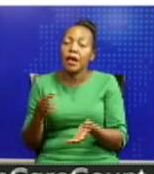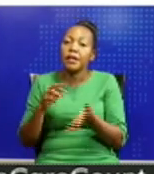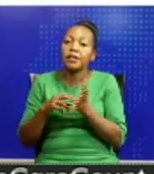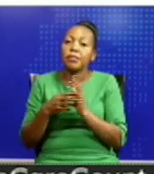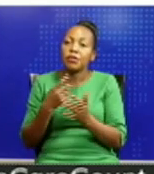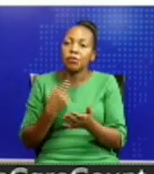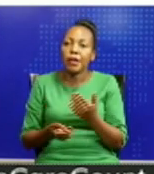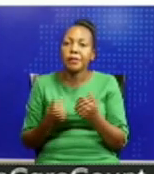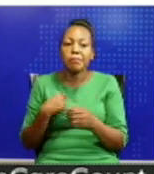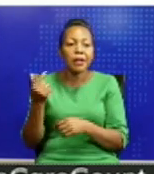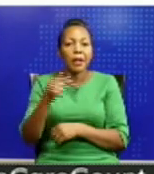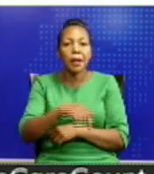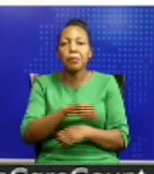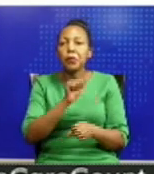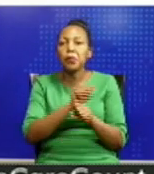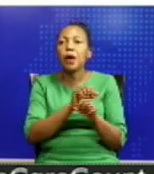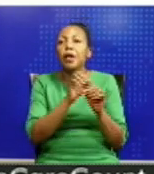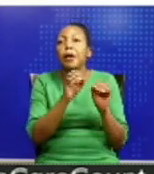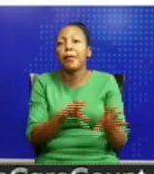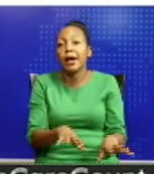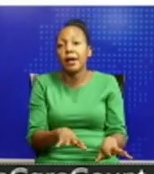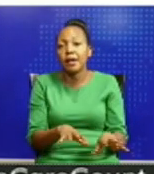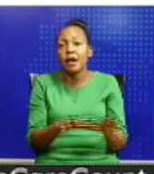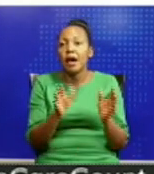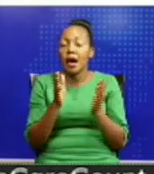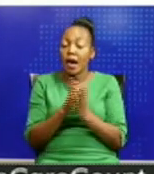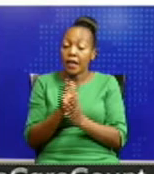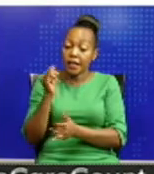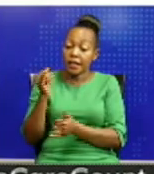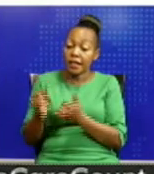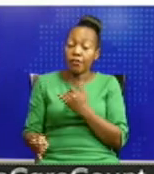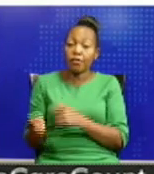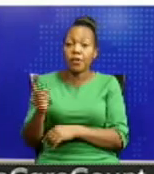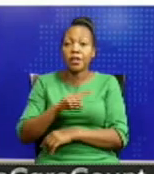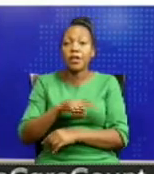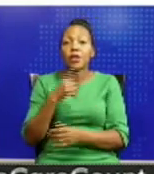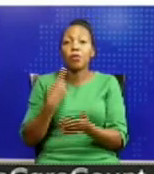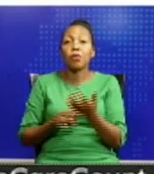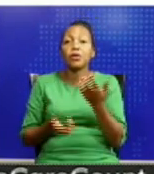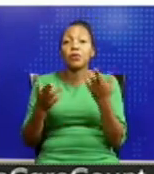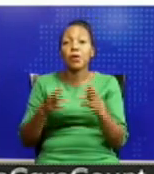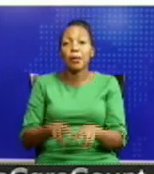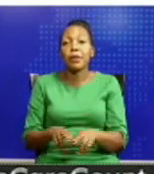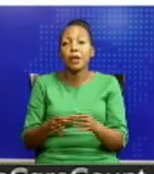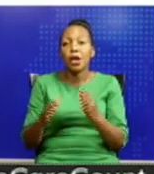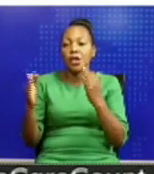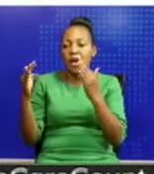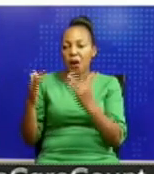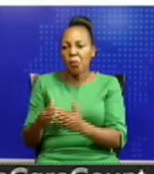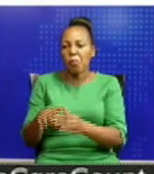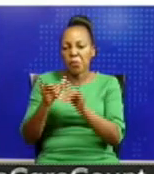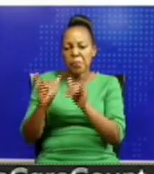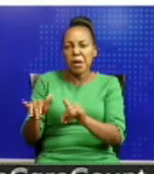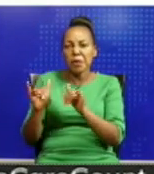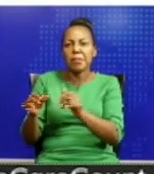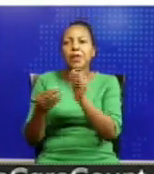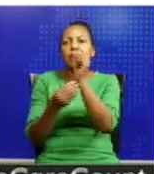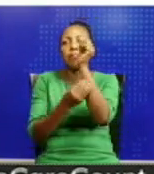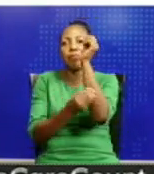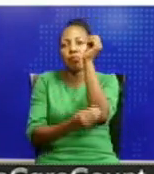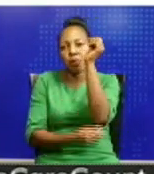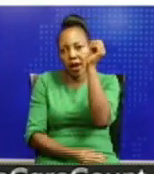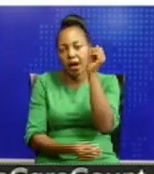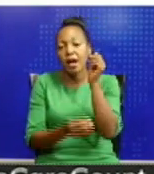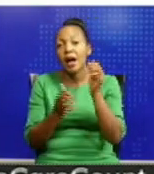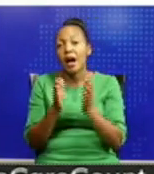it means I will not be able to go and work. And at the end of the day, that home will remain very poor. And at the end